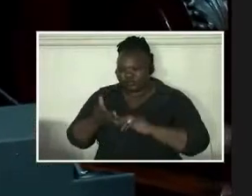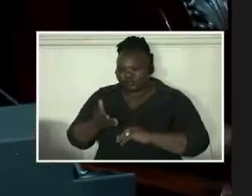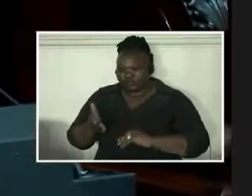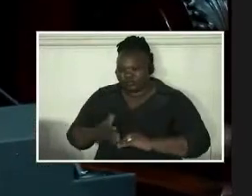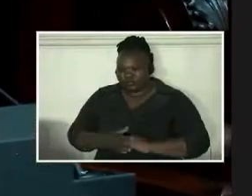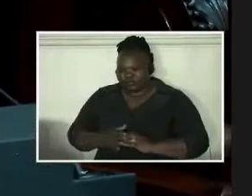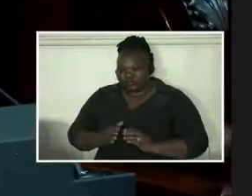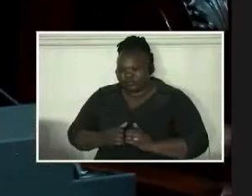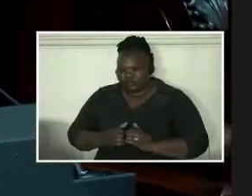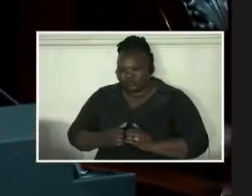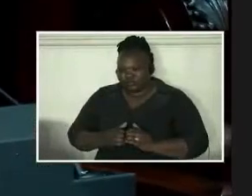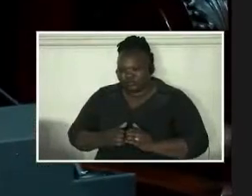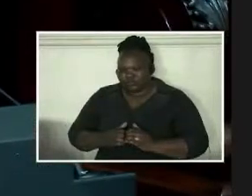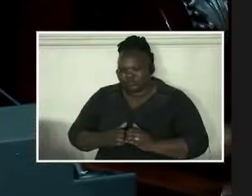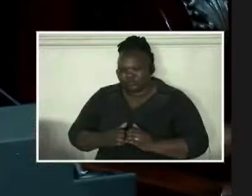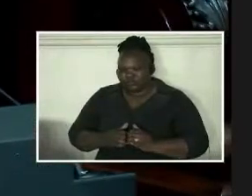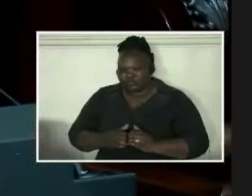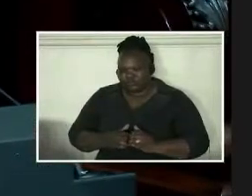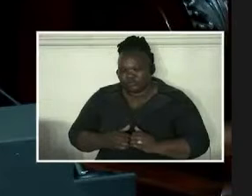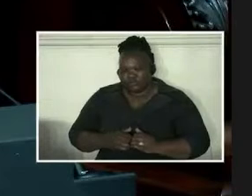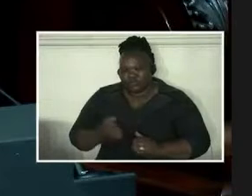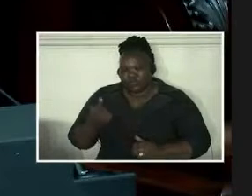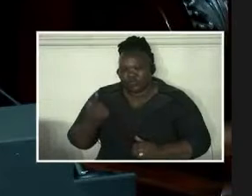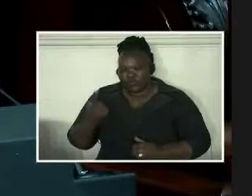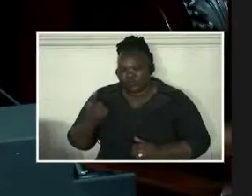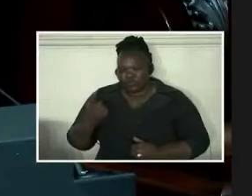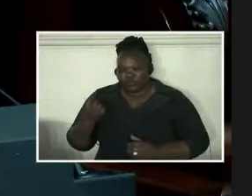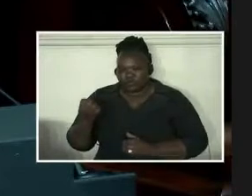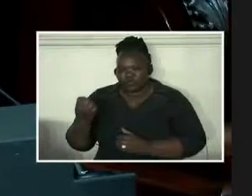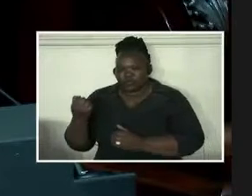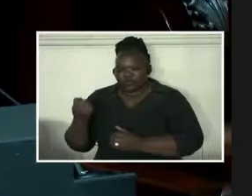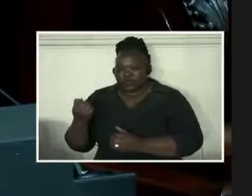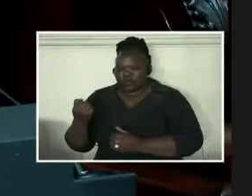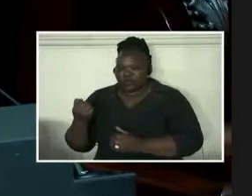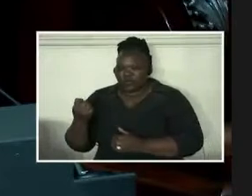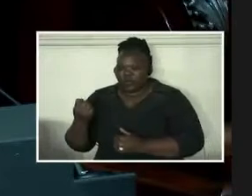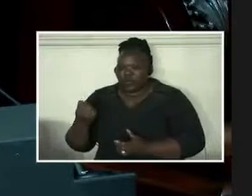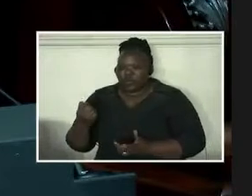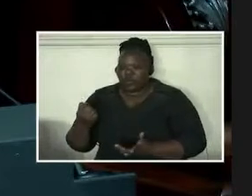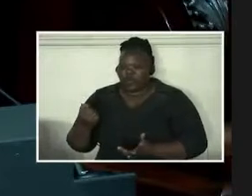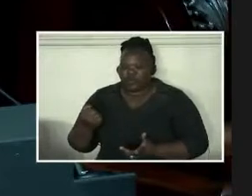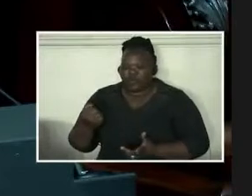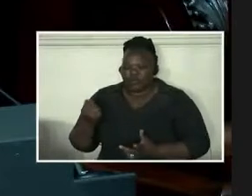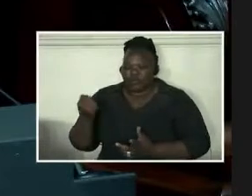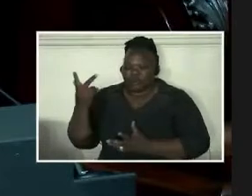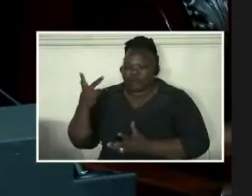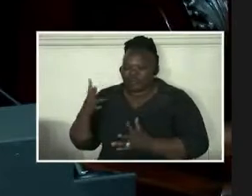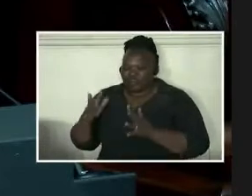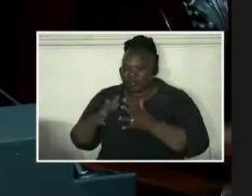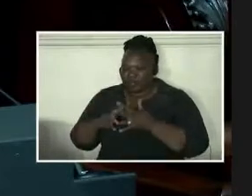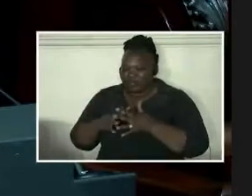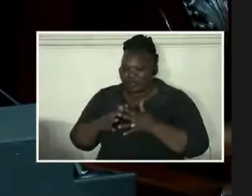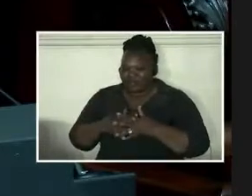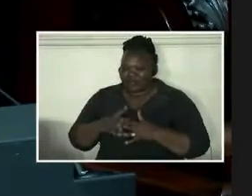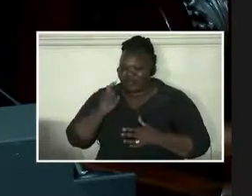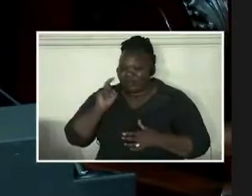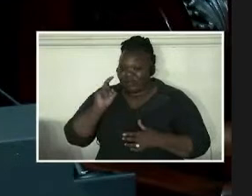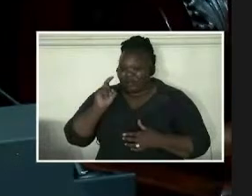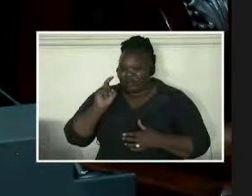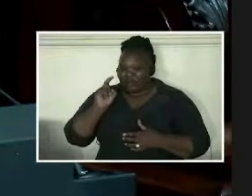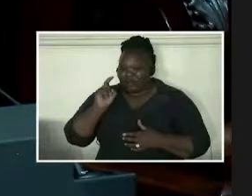i'll start by saying one of my lecturers told us in a class that we must be